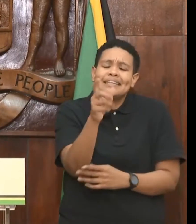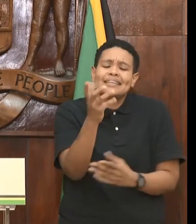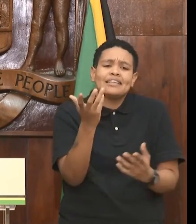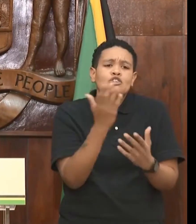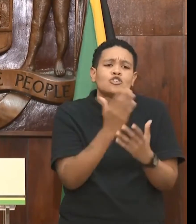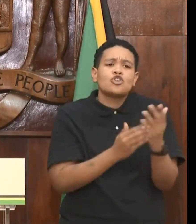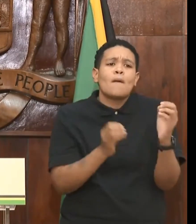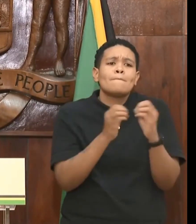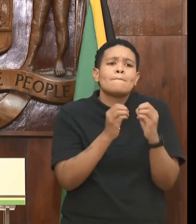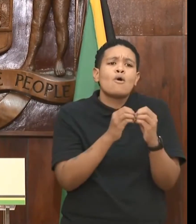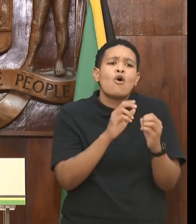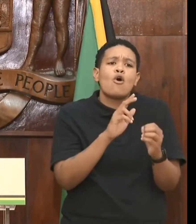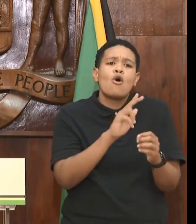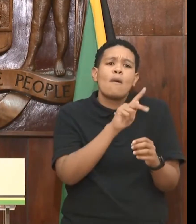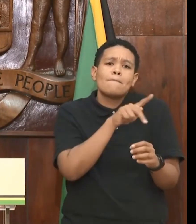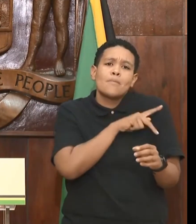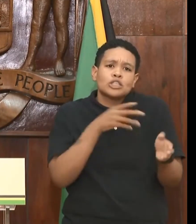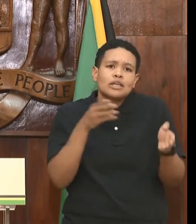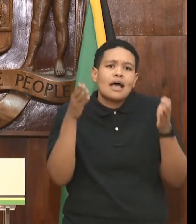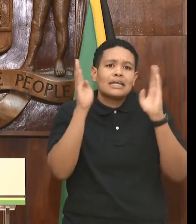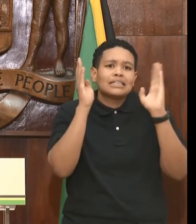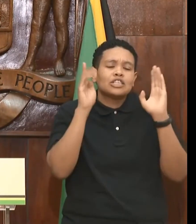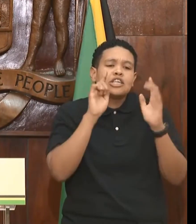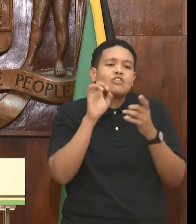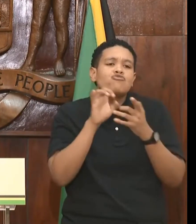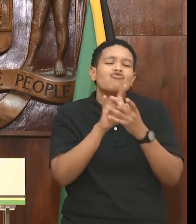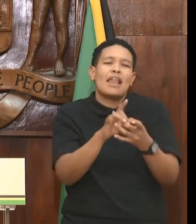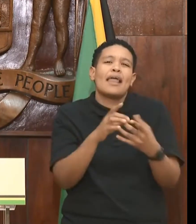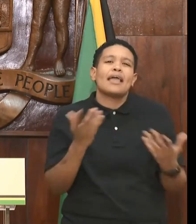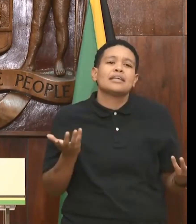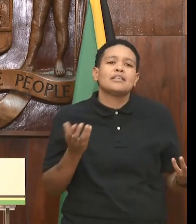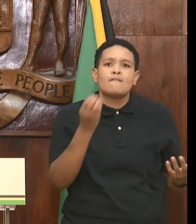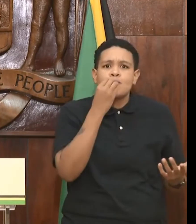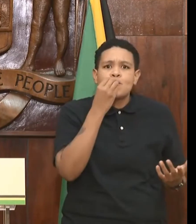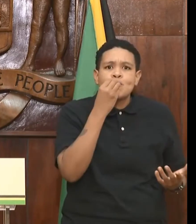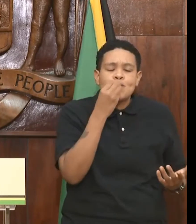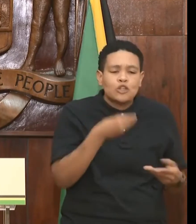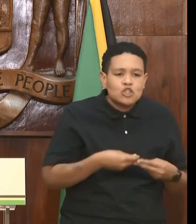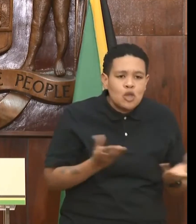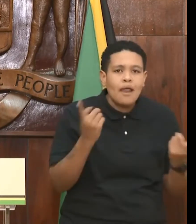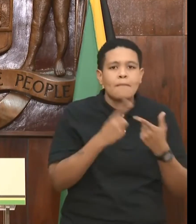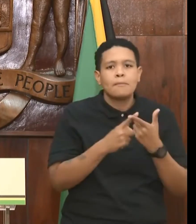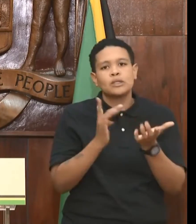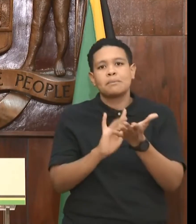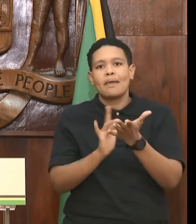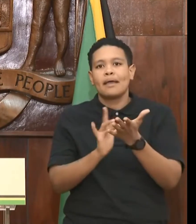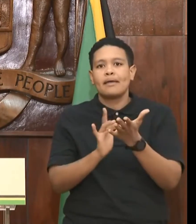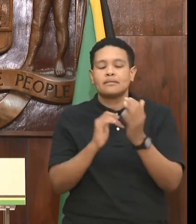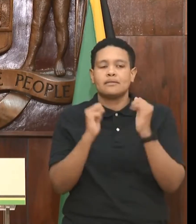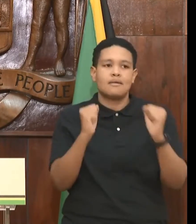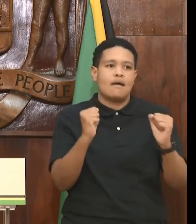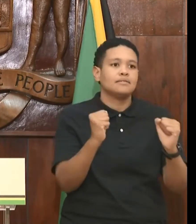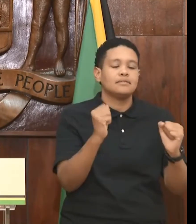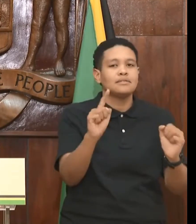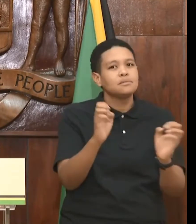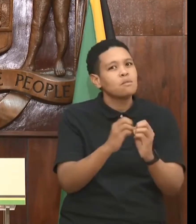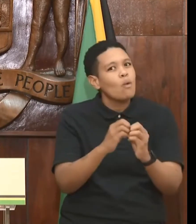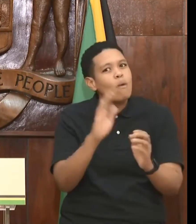some more personalized attention as it relates to food supplies and medication.